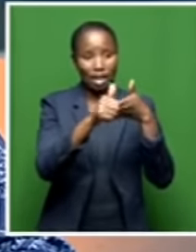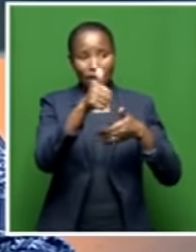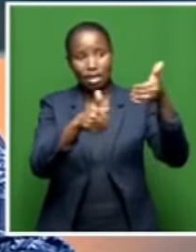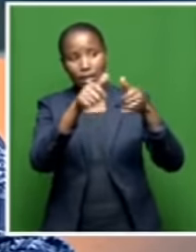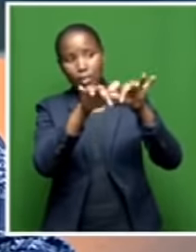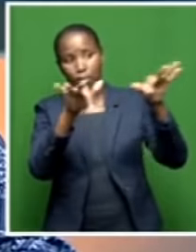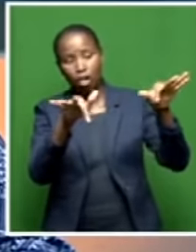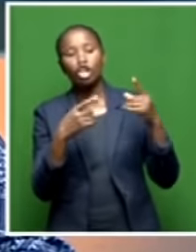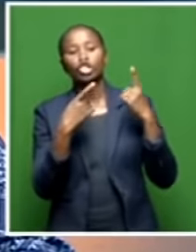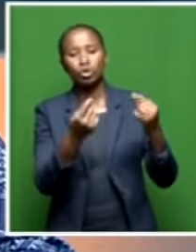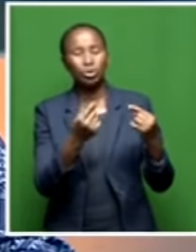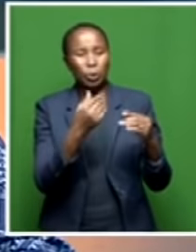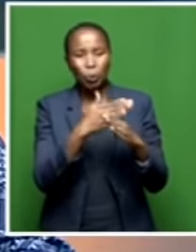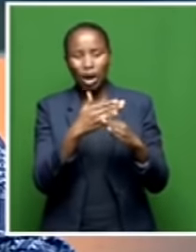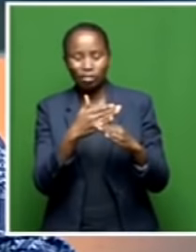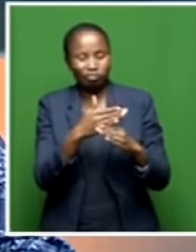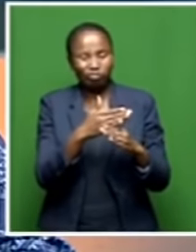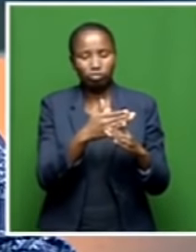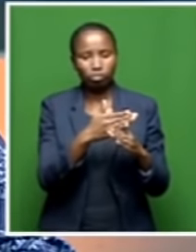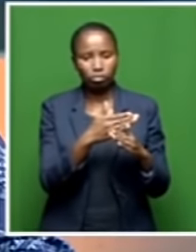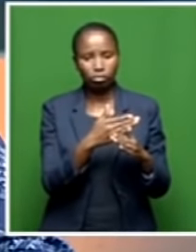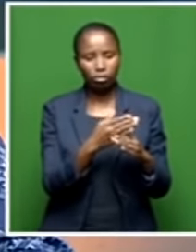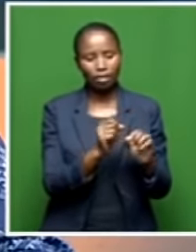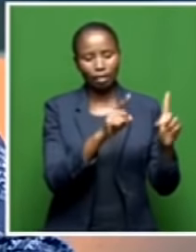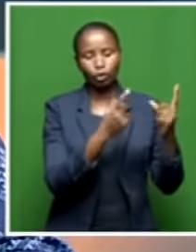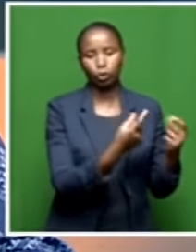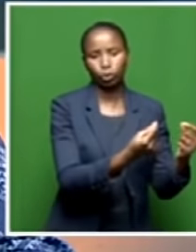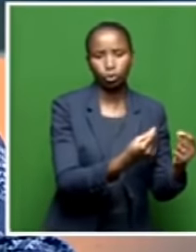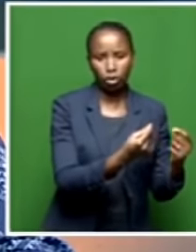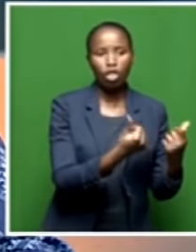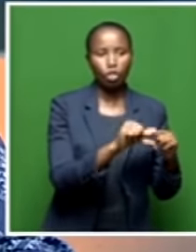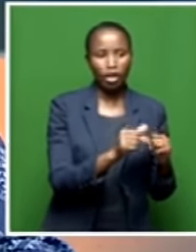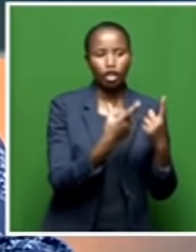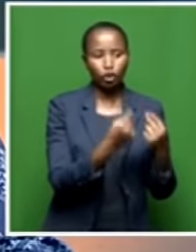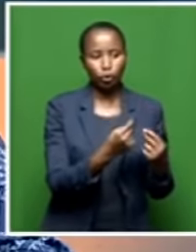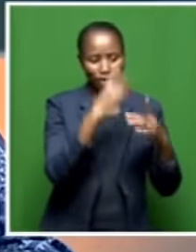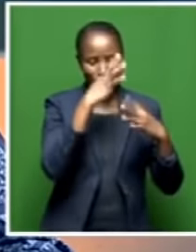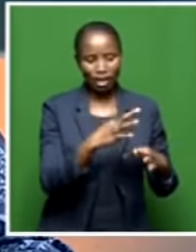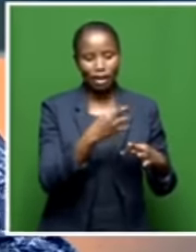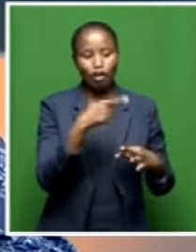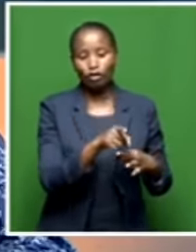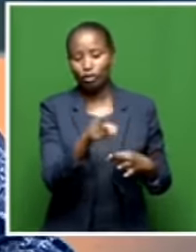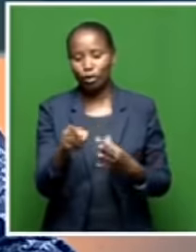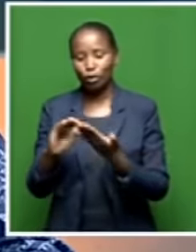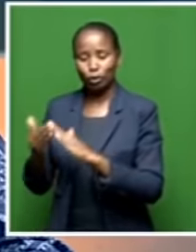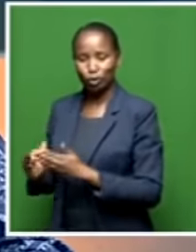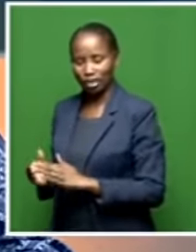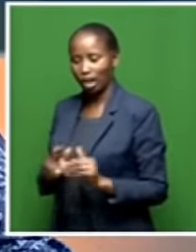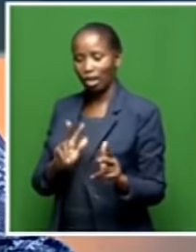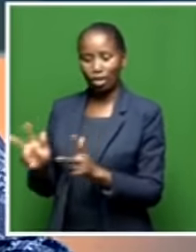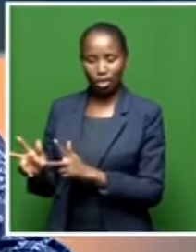take decisions on behalf of the voters. And it leaves a lot of voters not knowing what is